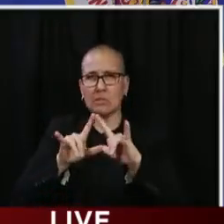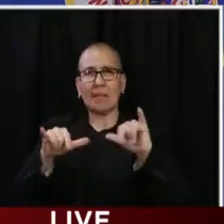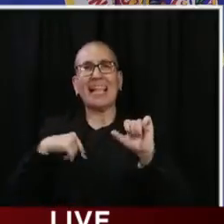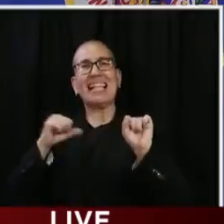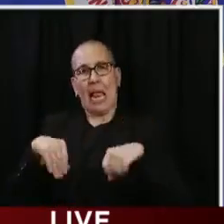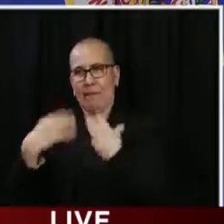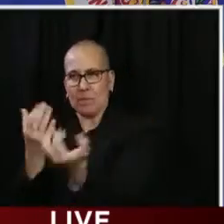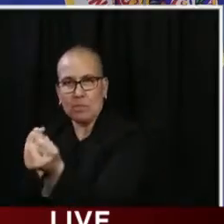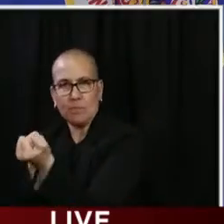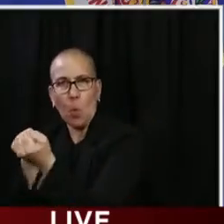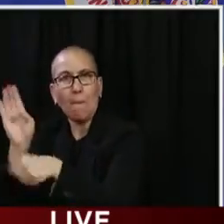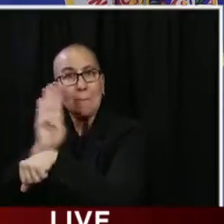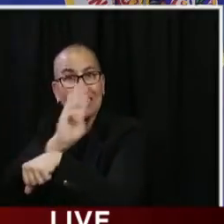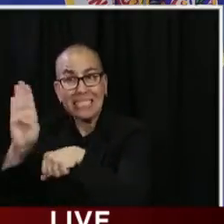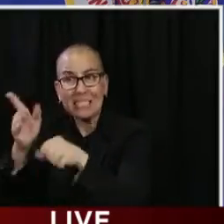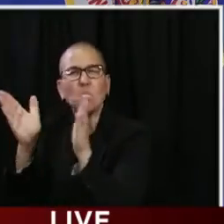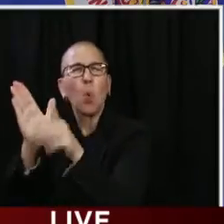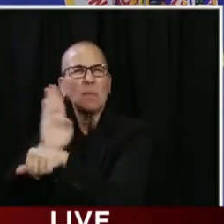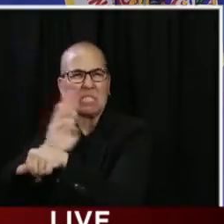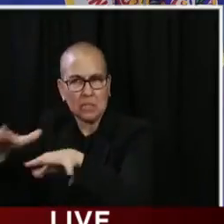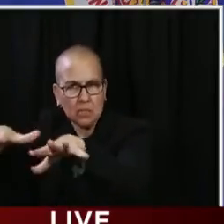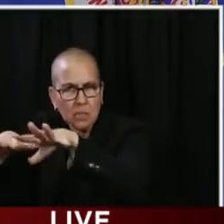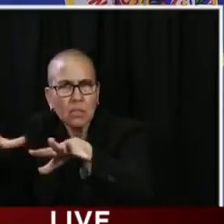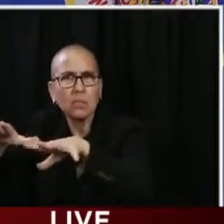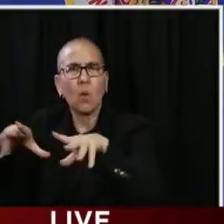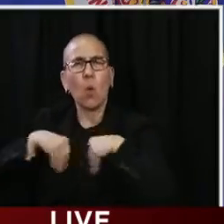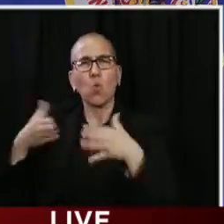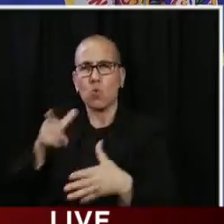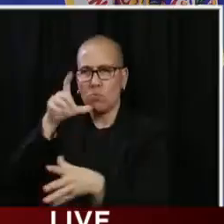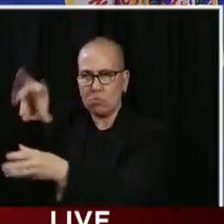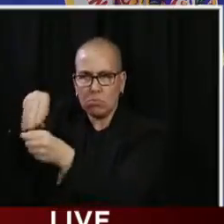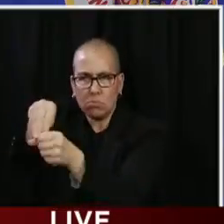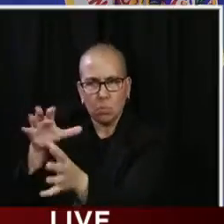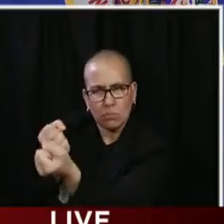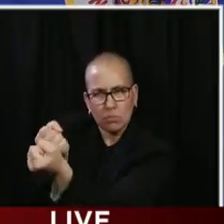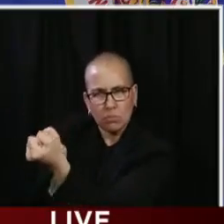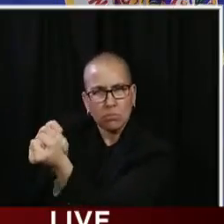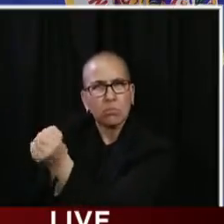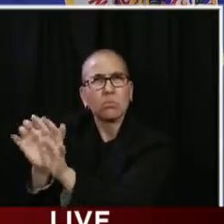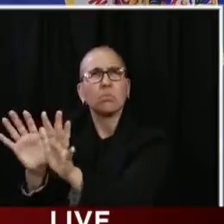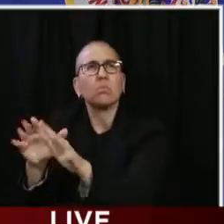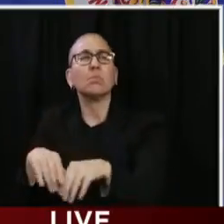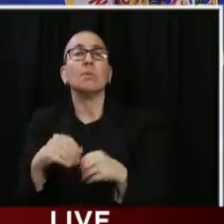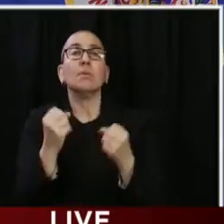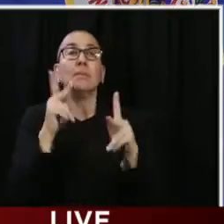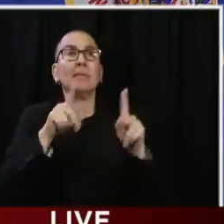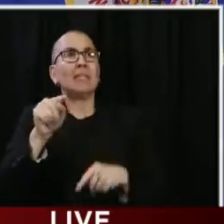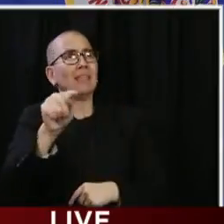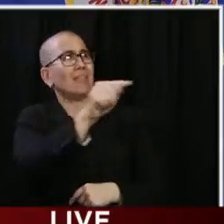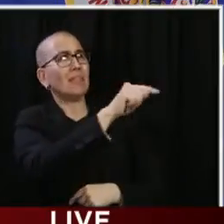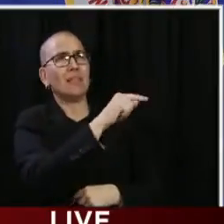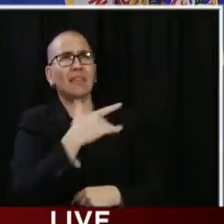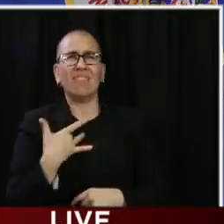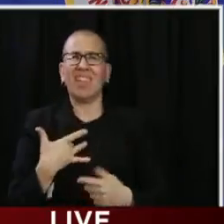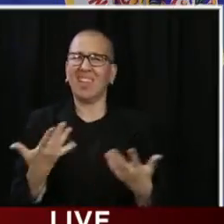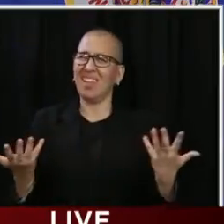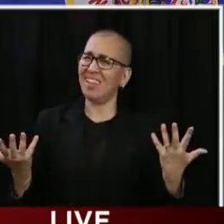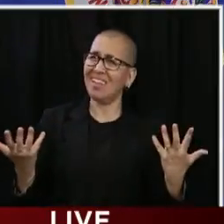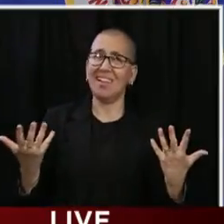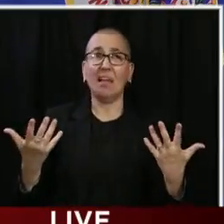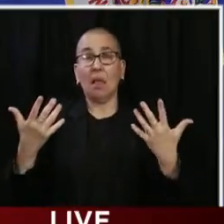health guidelines are not an impediment to opening our economy. They're the key to opening the economy. As we've seen in states that have opened